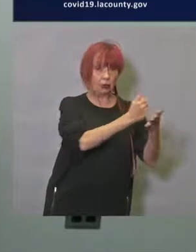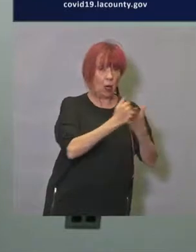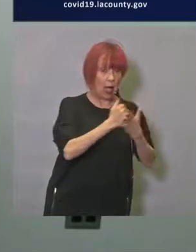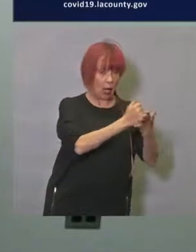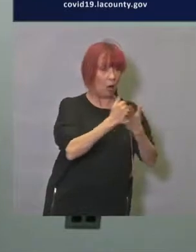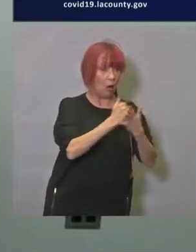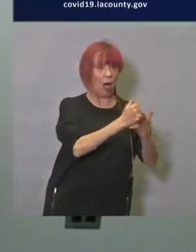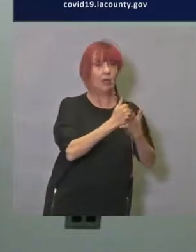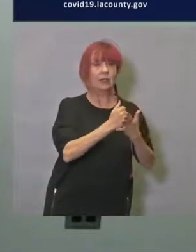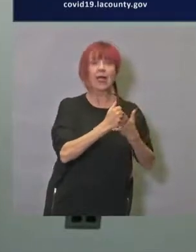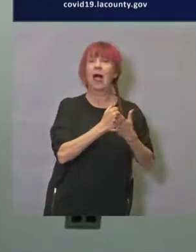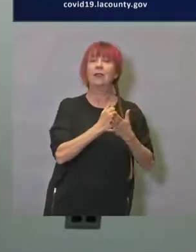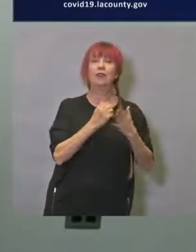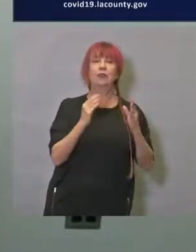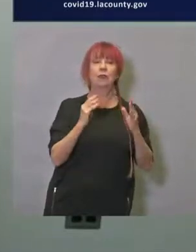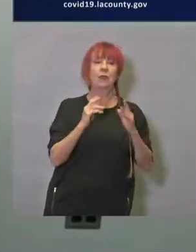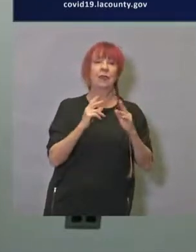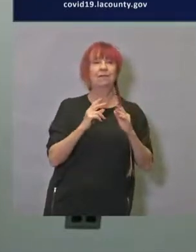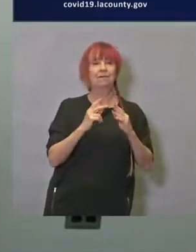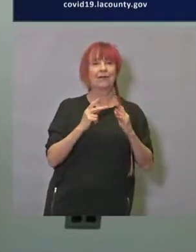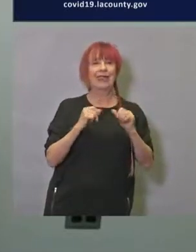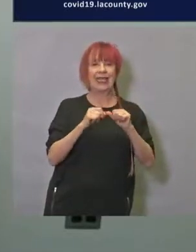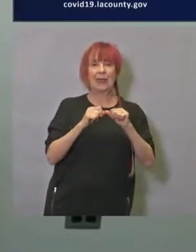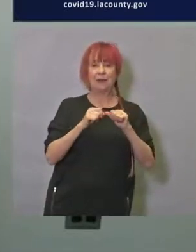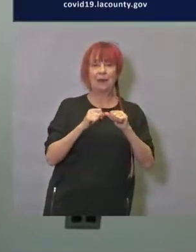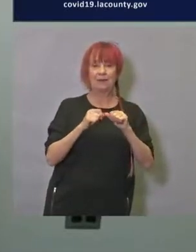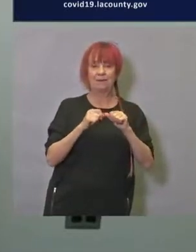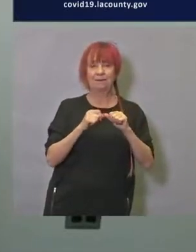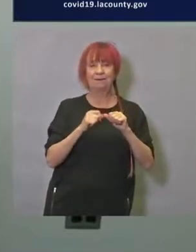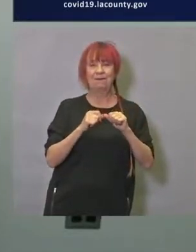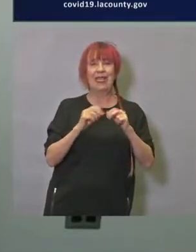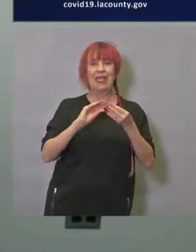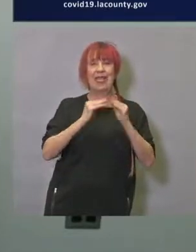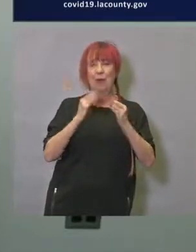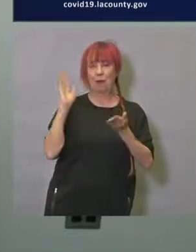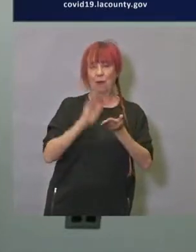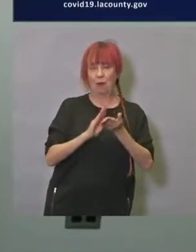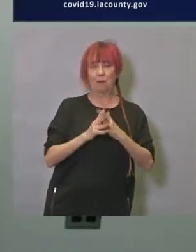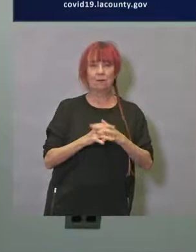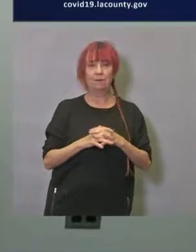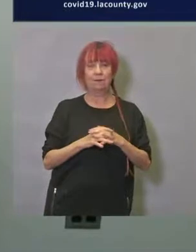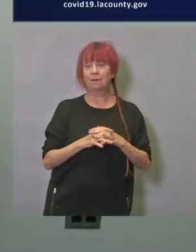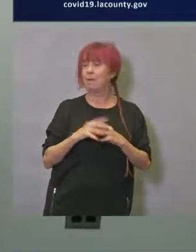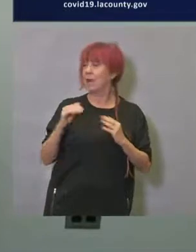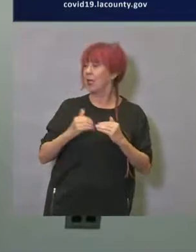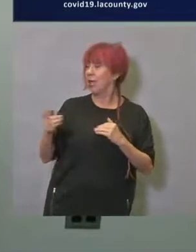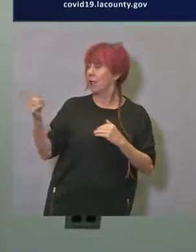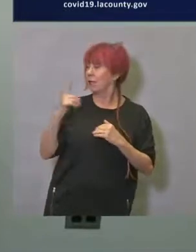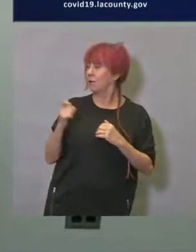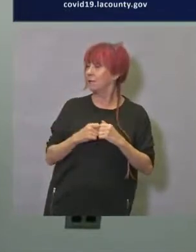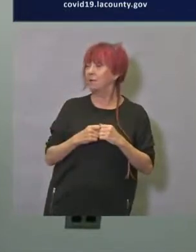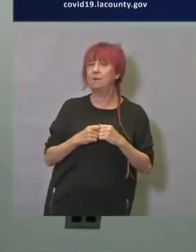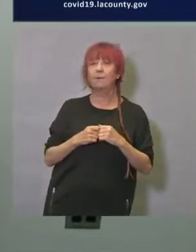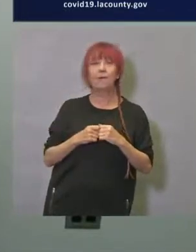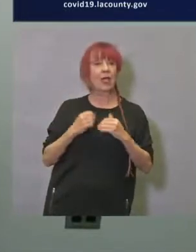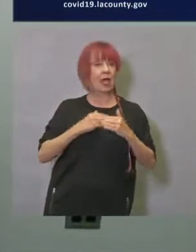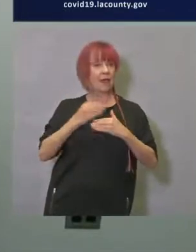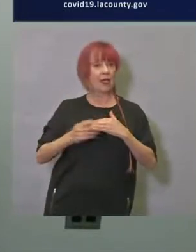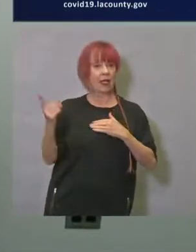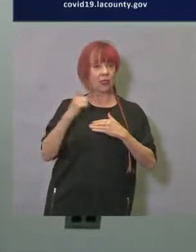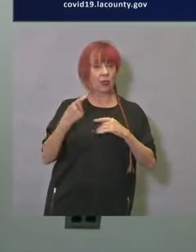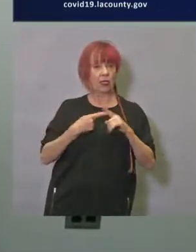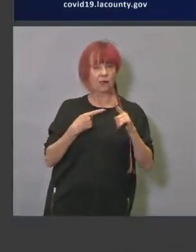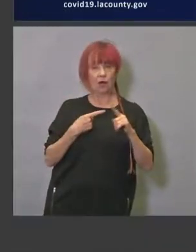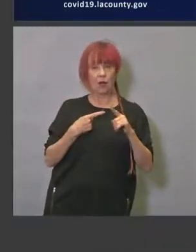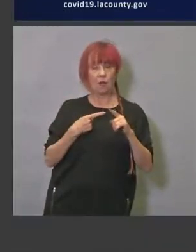on our recovery journey. But thanks for those. We'll take the next question. Thank you. Our next question comes from the